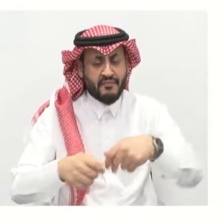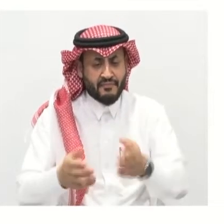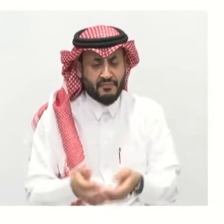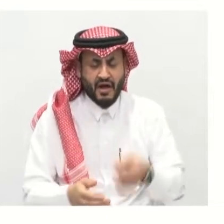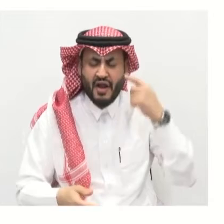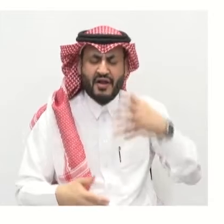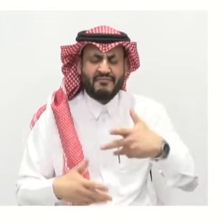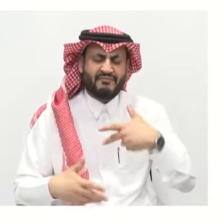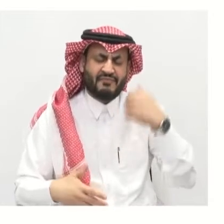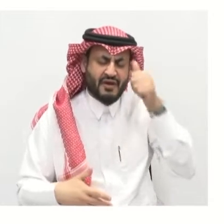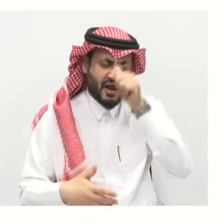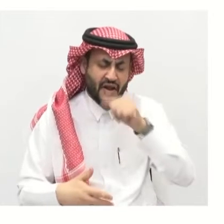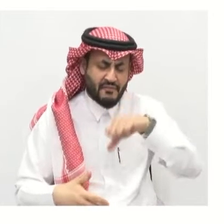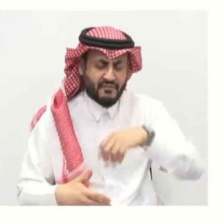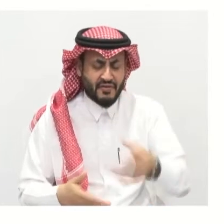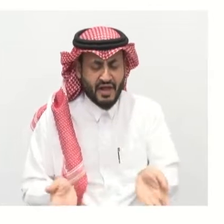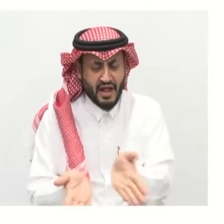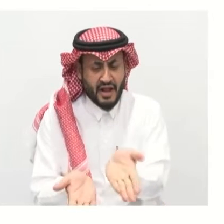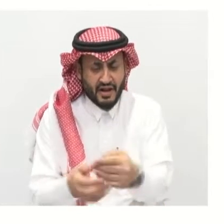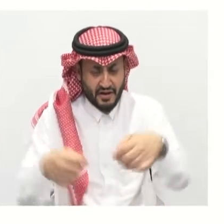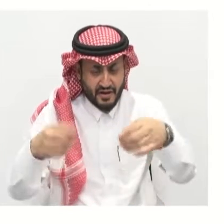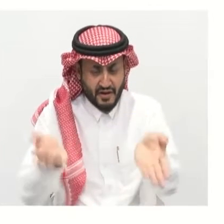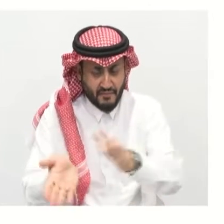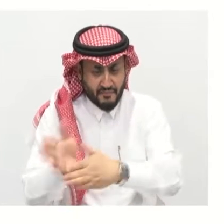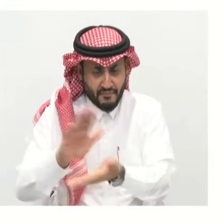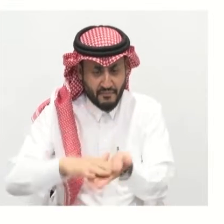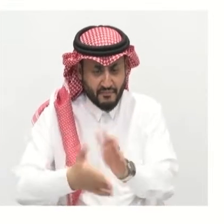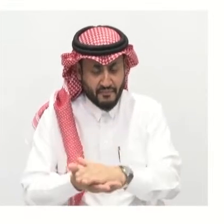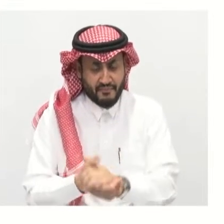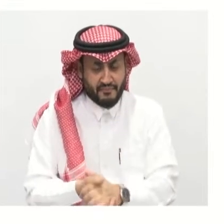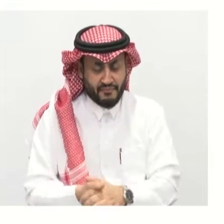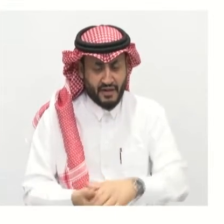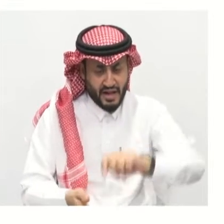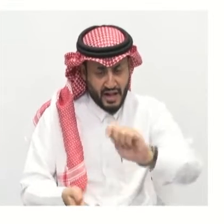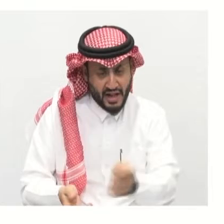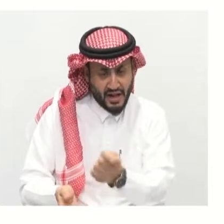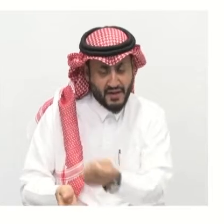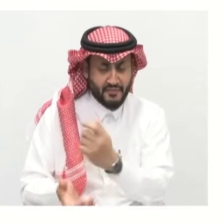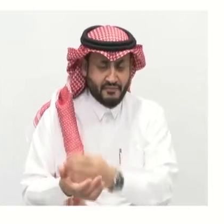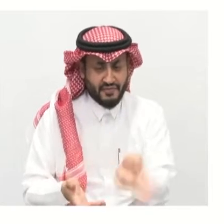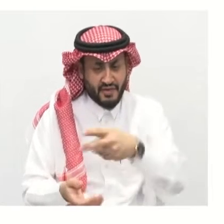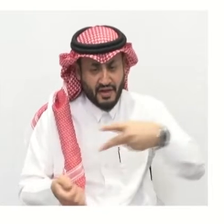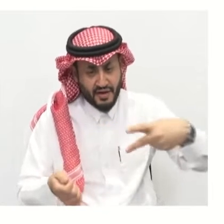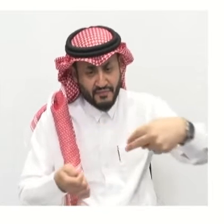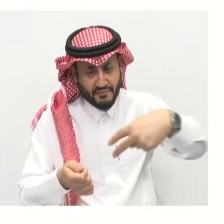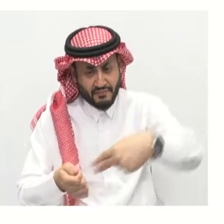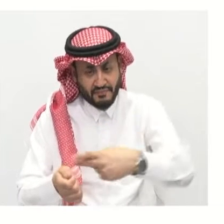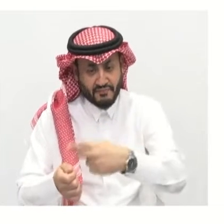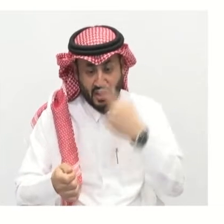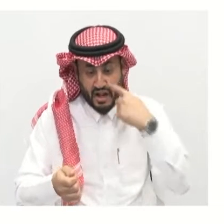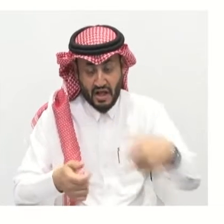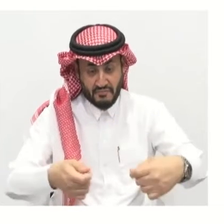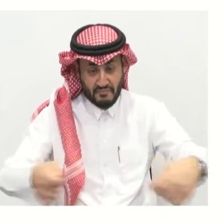really bored, so I just folded the paper. After folding it, I drew a shape. Then I cut the shape, and now